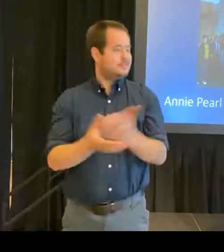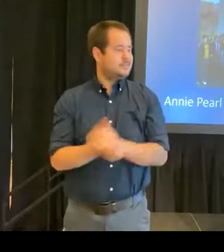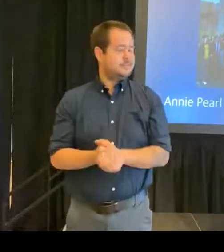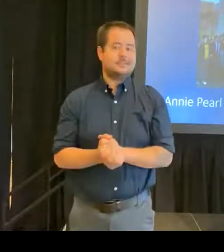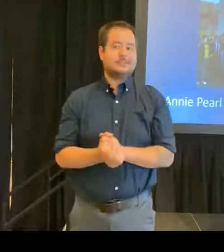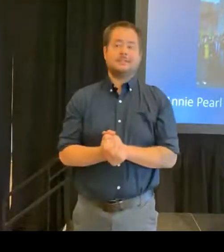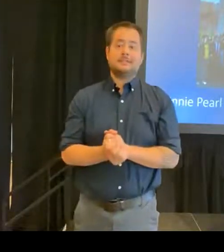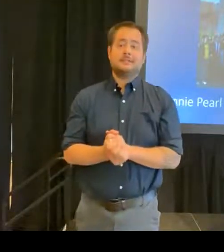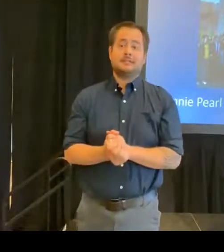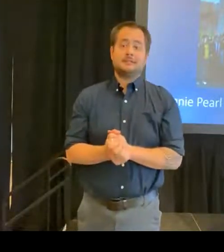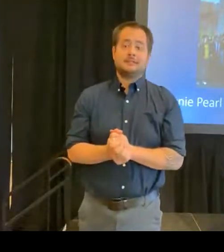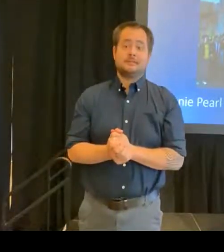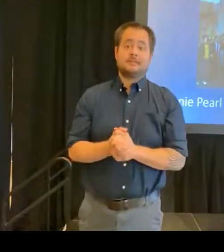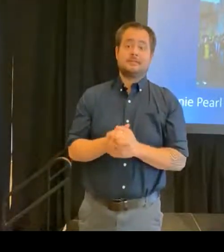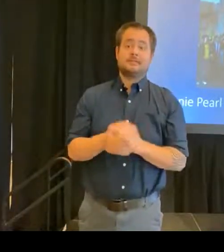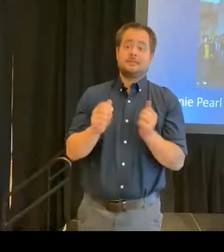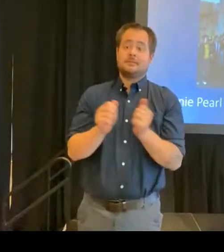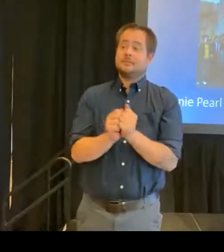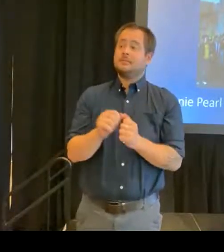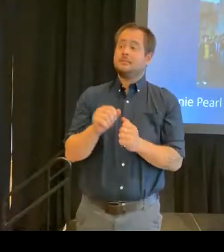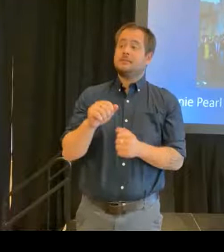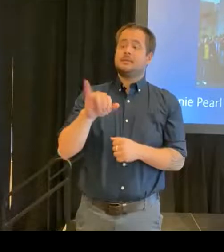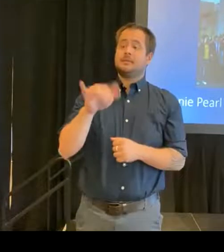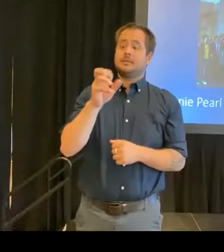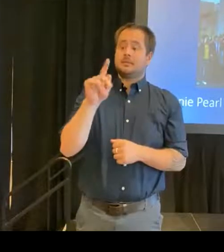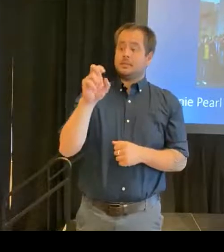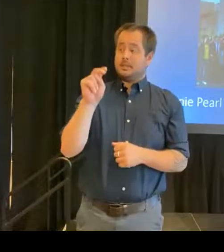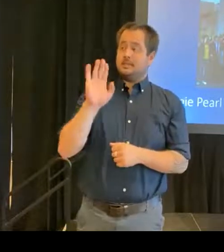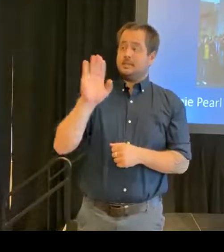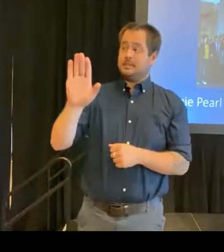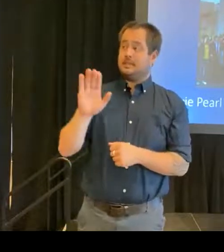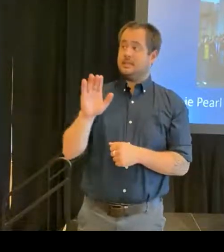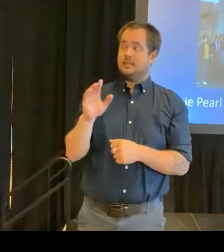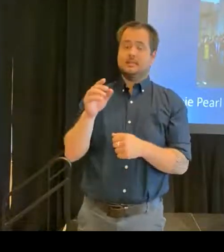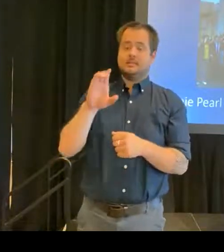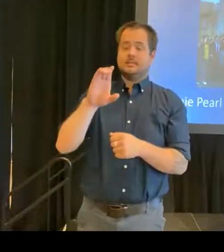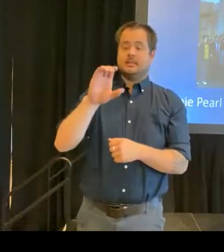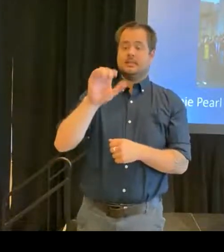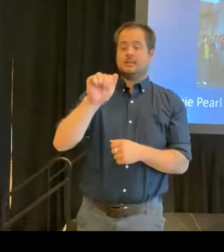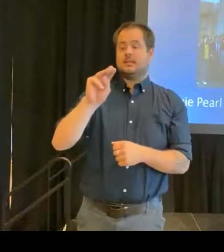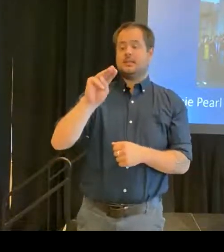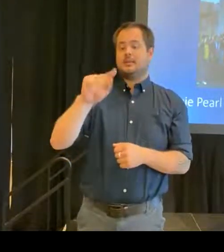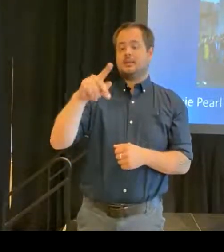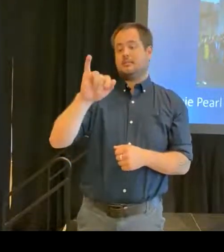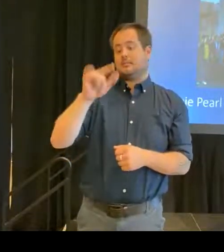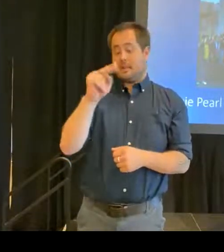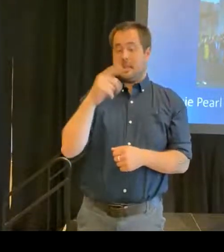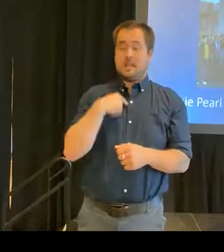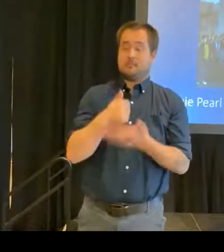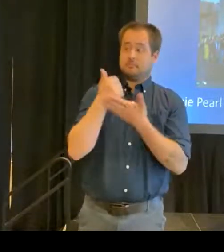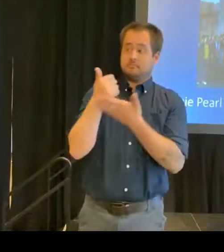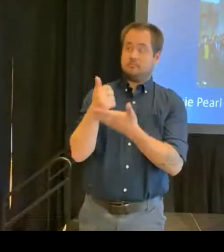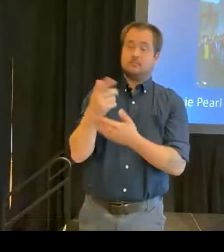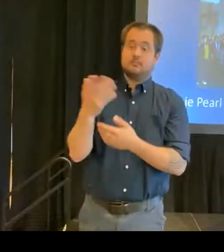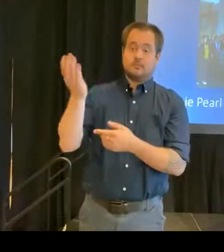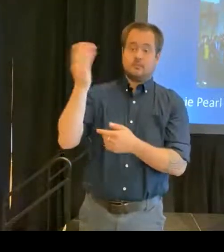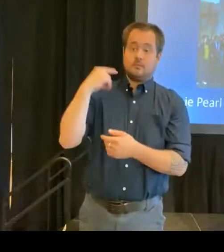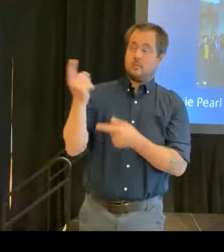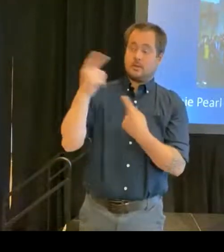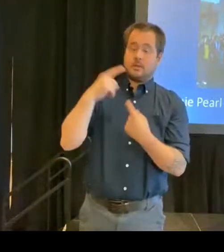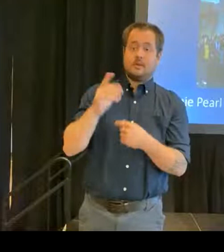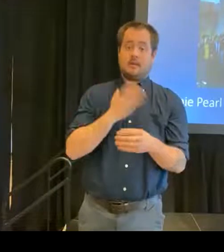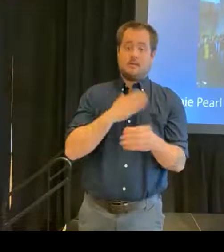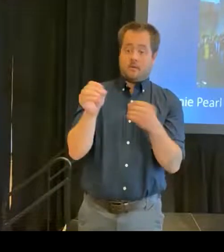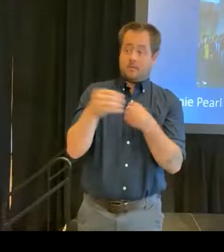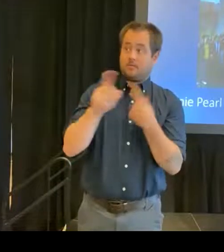I helped with Maynard Jackson with his campaign and stuff. Maynard used to come in the slick office when he was a